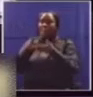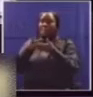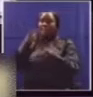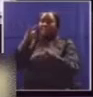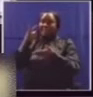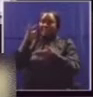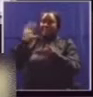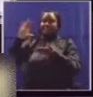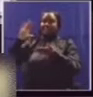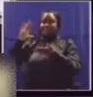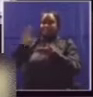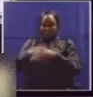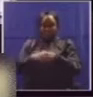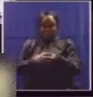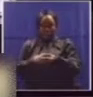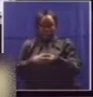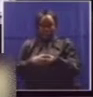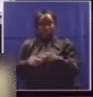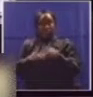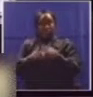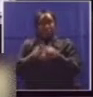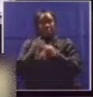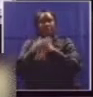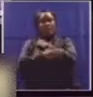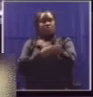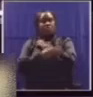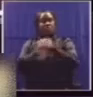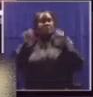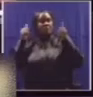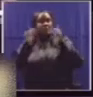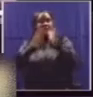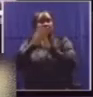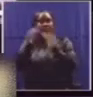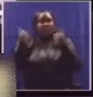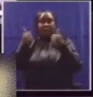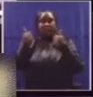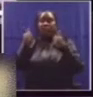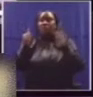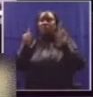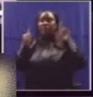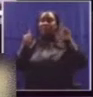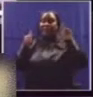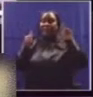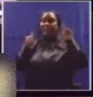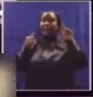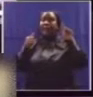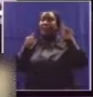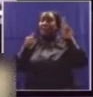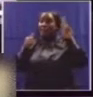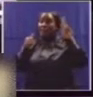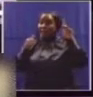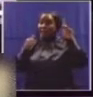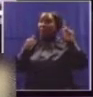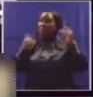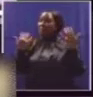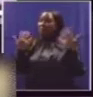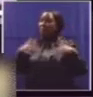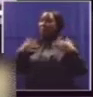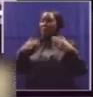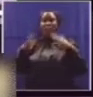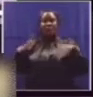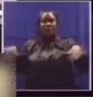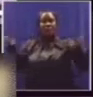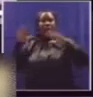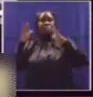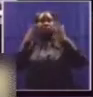mines. Even in major developed countries such as the UK, where universal health coverage is applicable, it